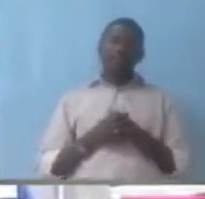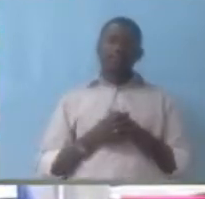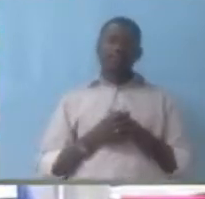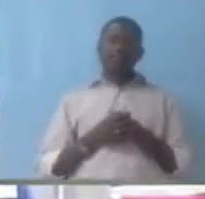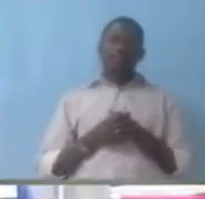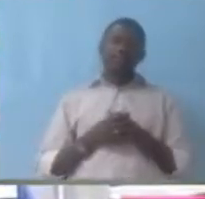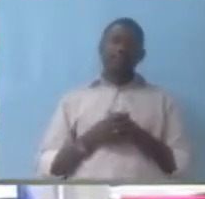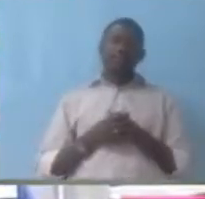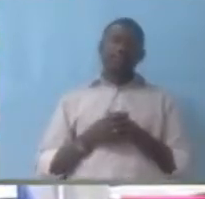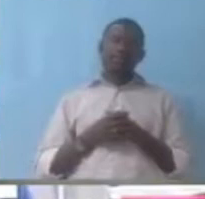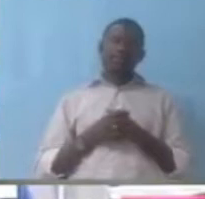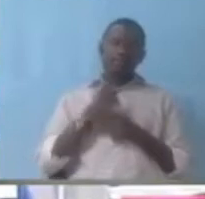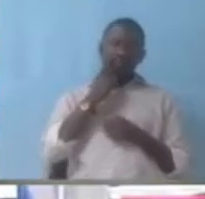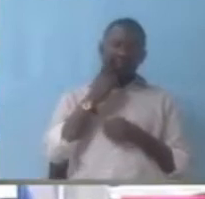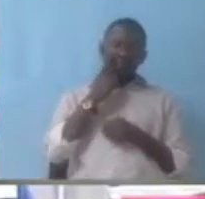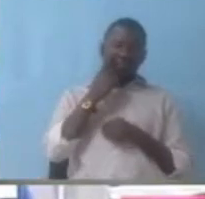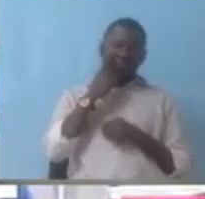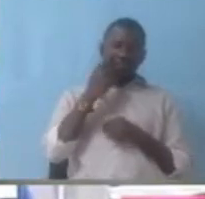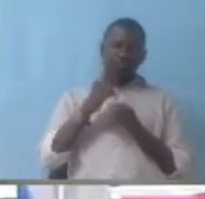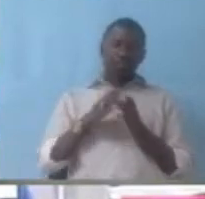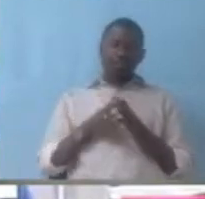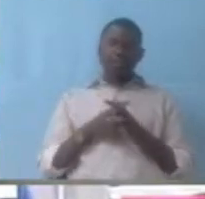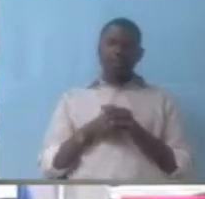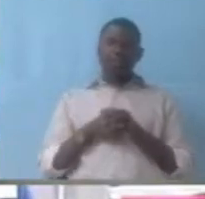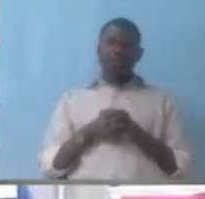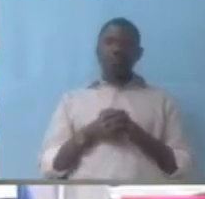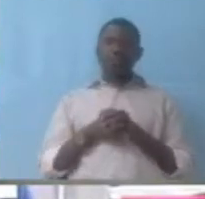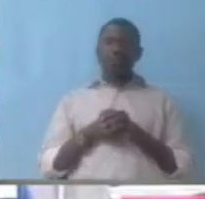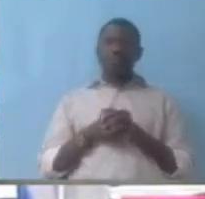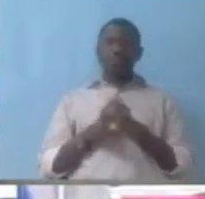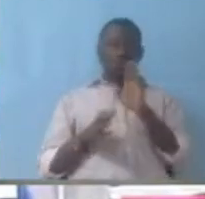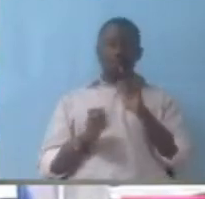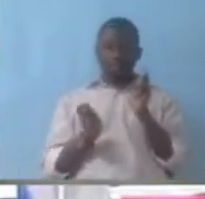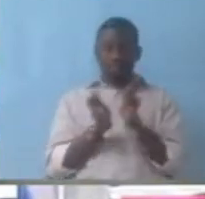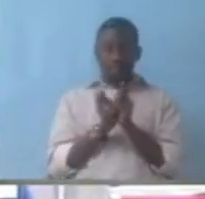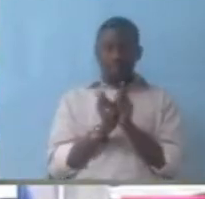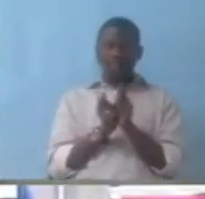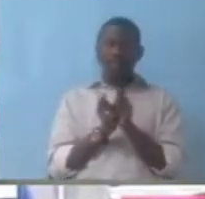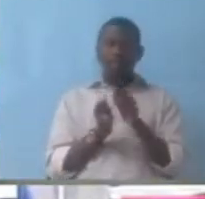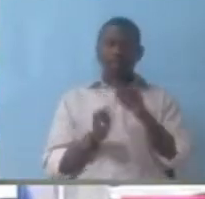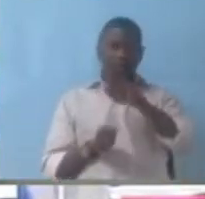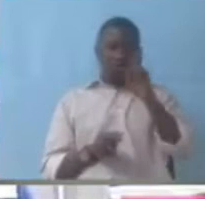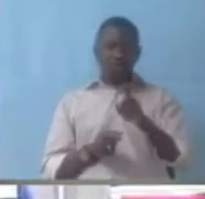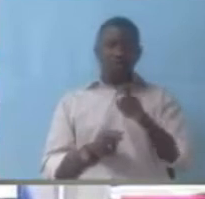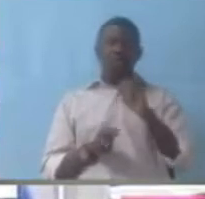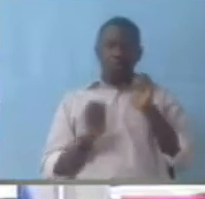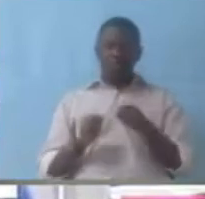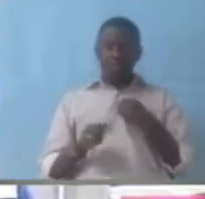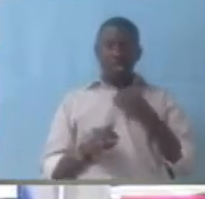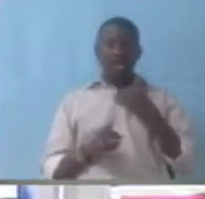putting it to you. Let me shorten my question so that I can get a direct